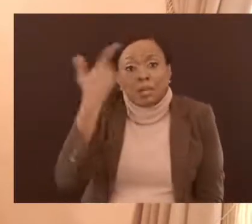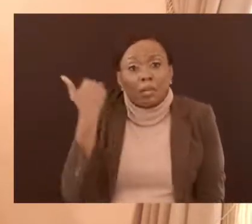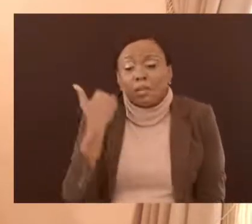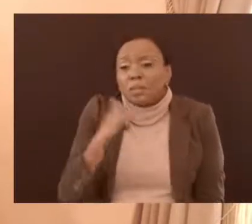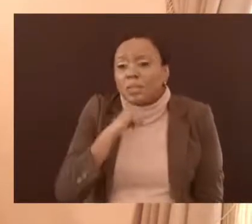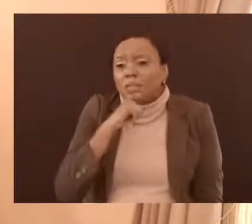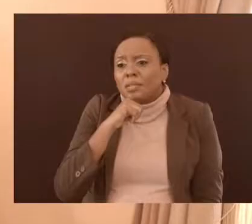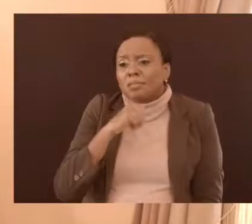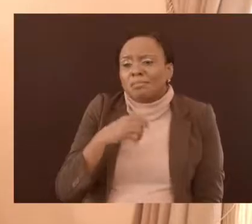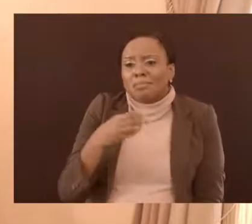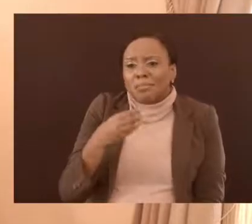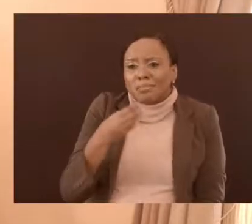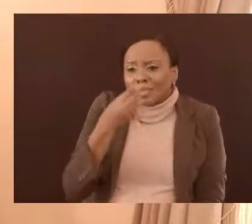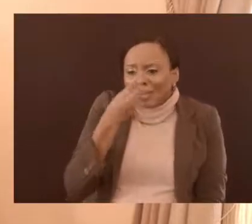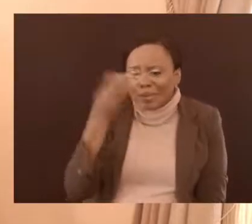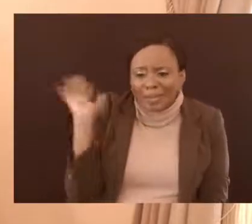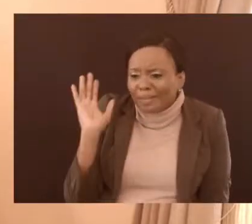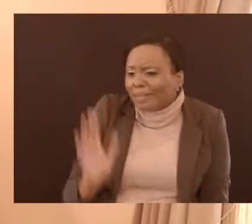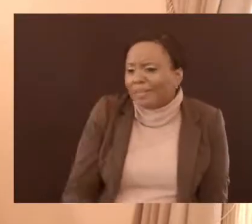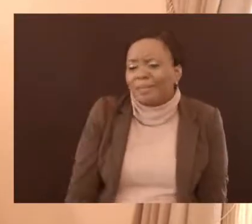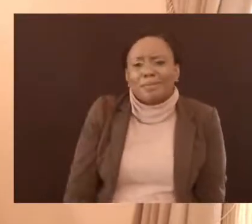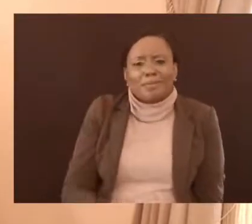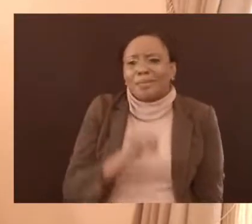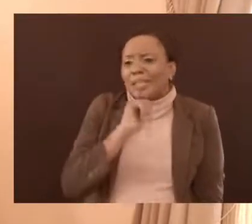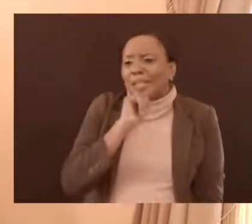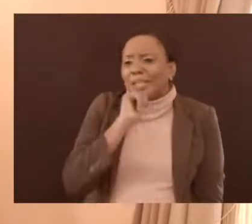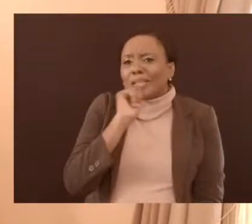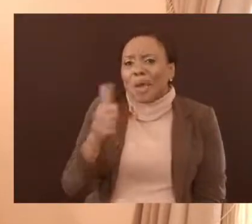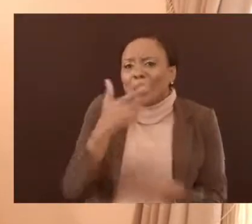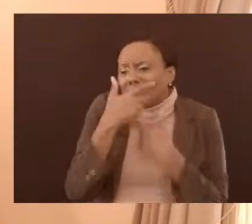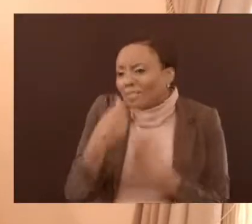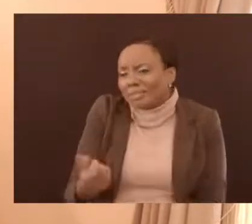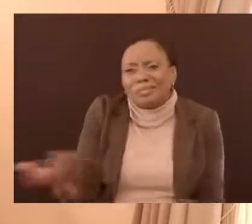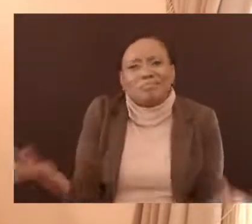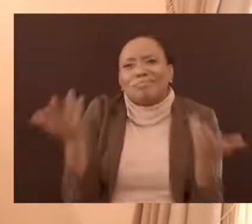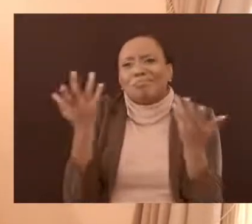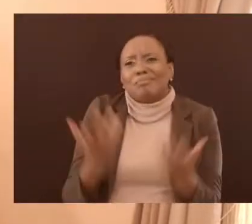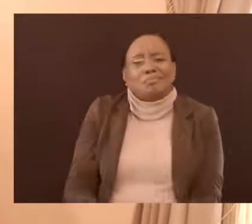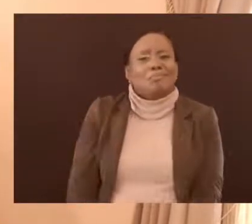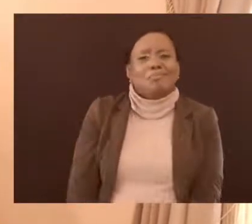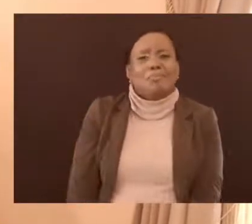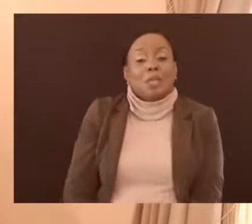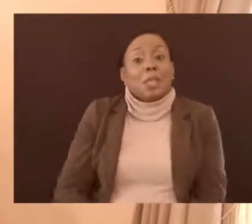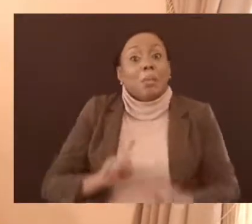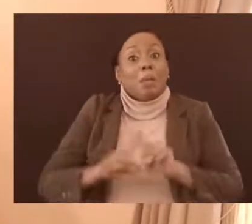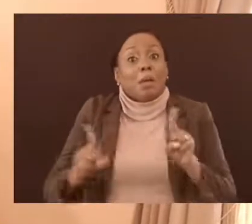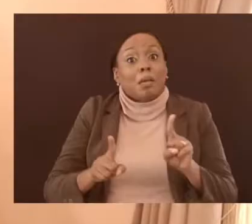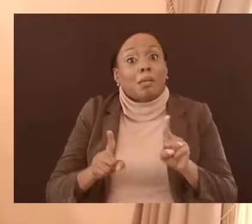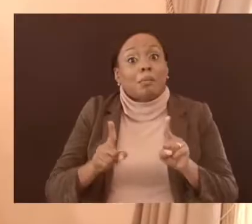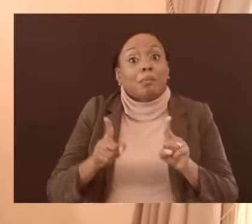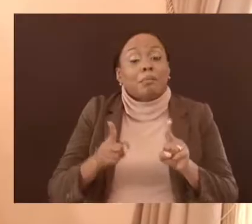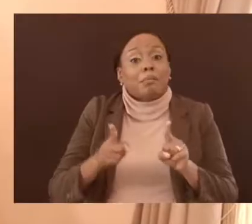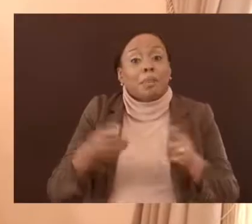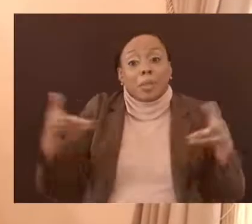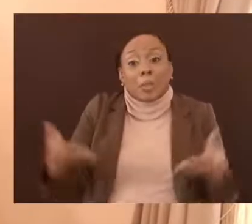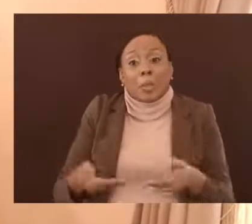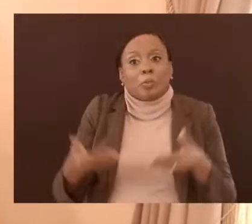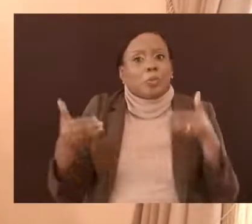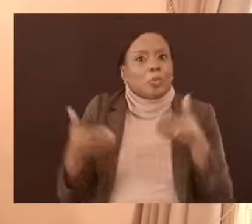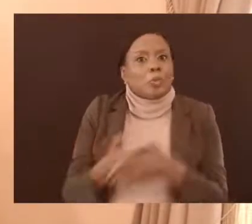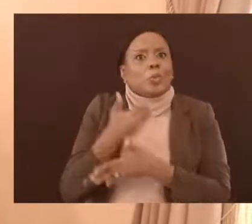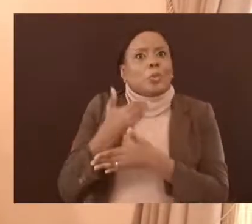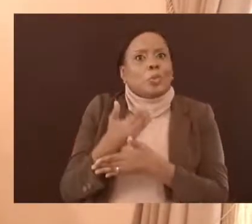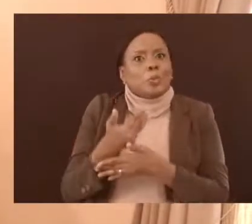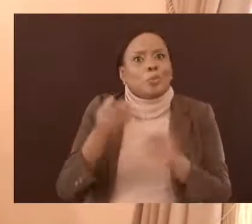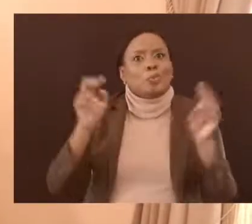not necessarily be of interest to them. But when we introduce some of these new growth areas,